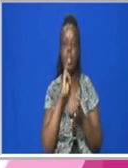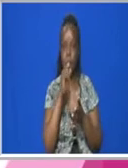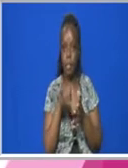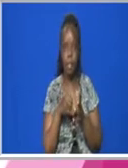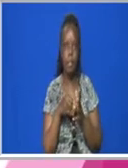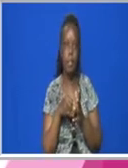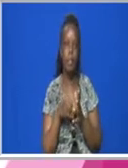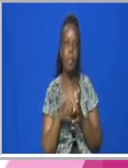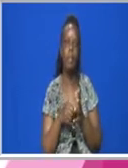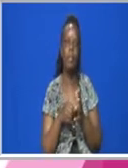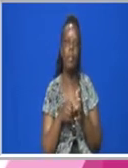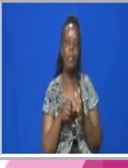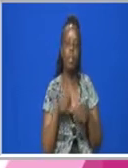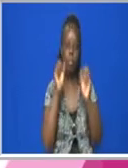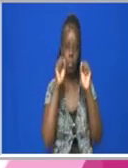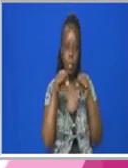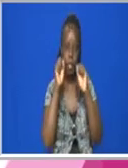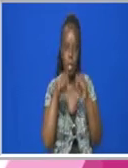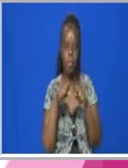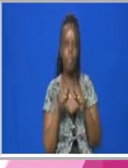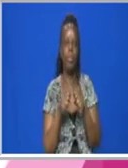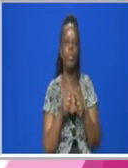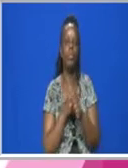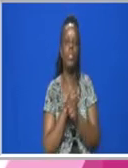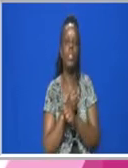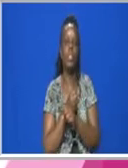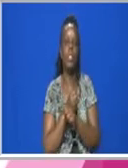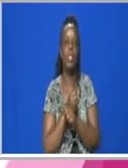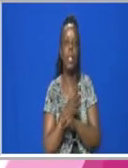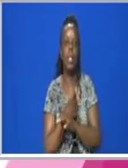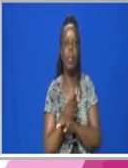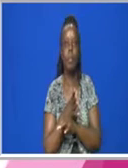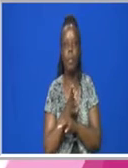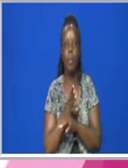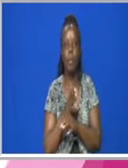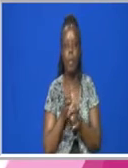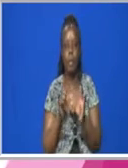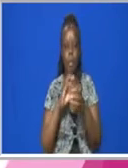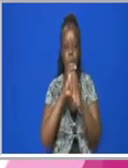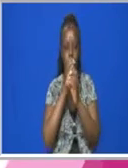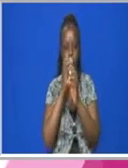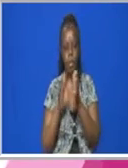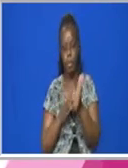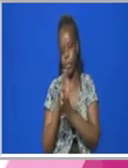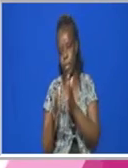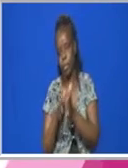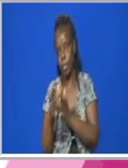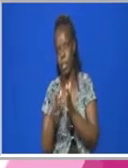today, you should be able to describe the laboratory preparation of ethane